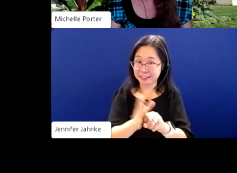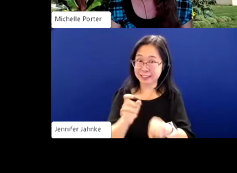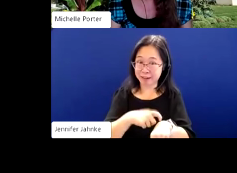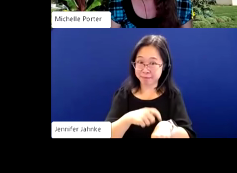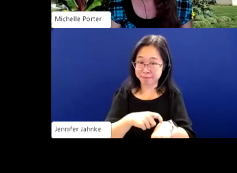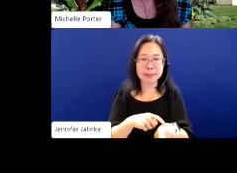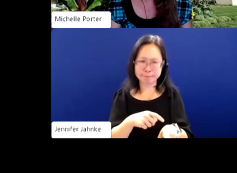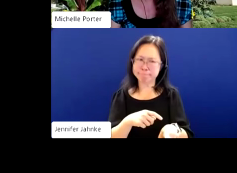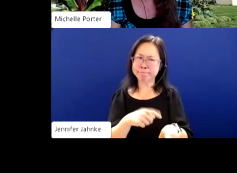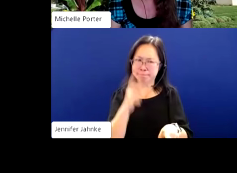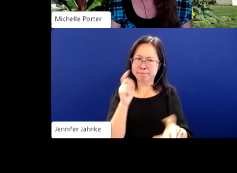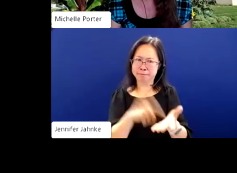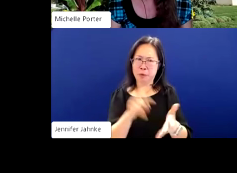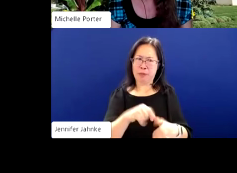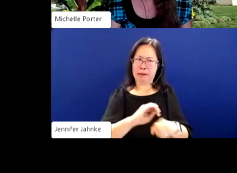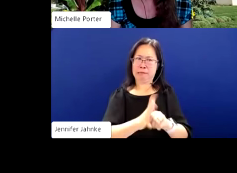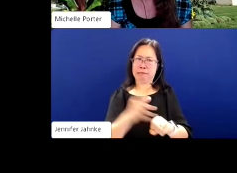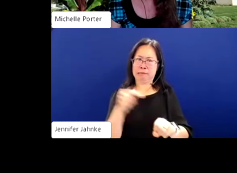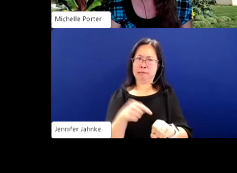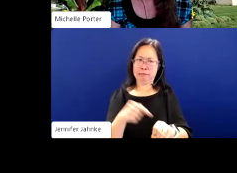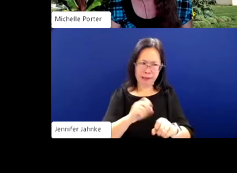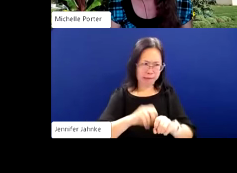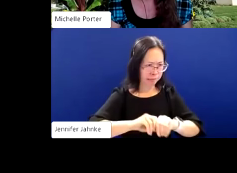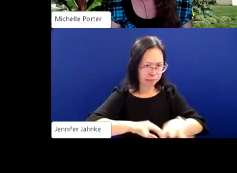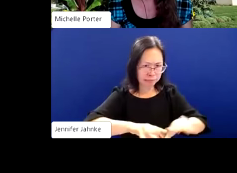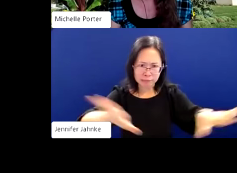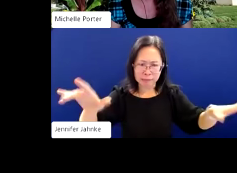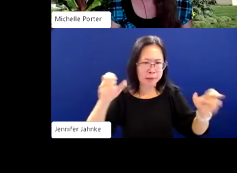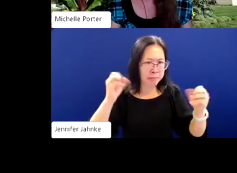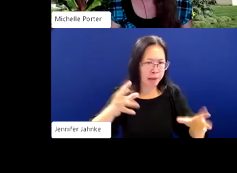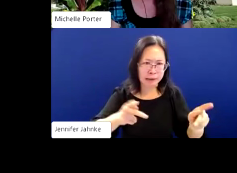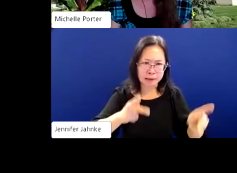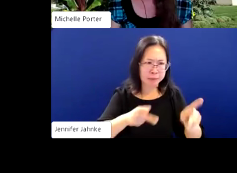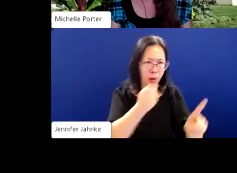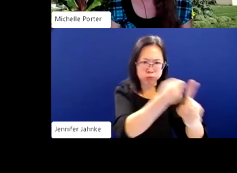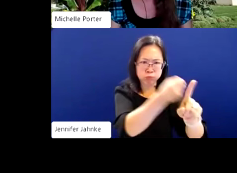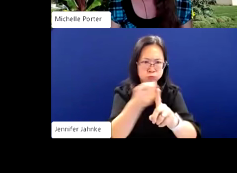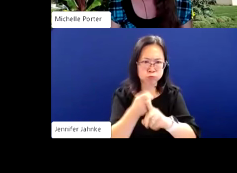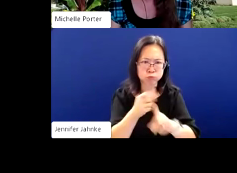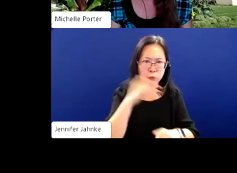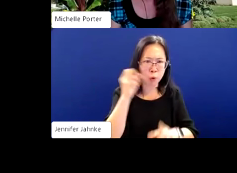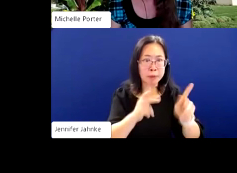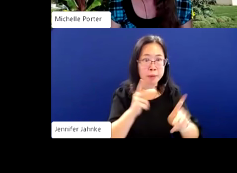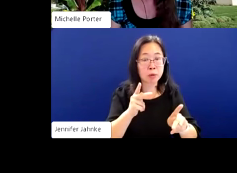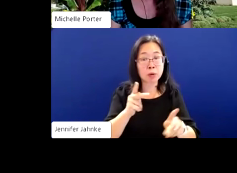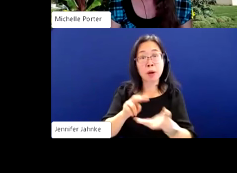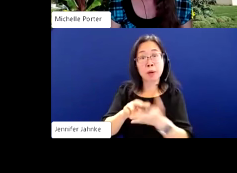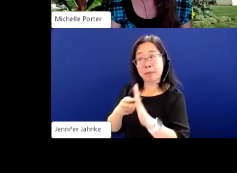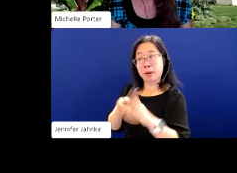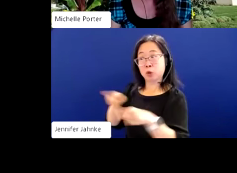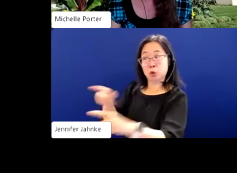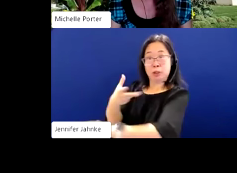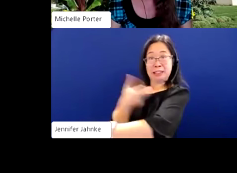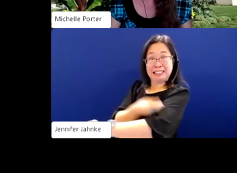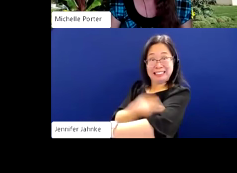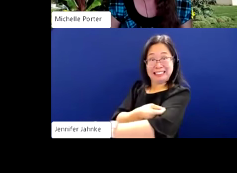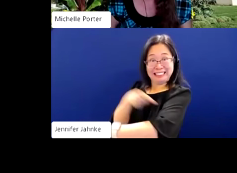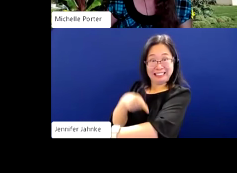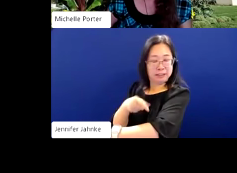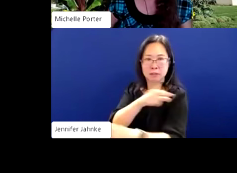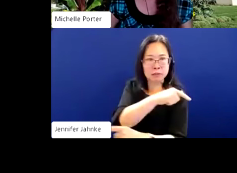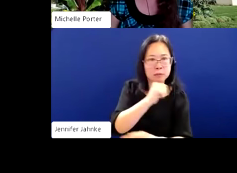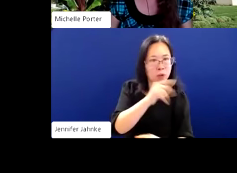very negative effects for older individuals, some of the first trials testing vaccines did not actually